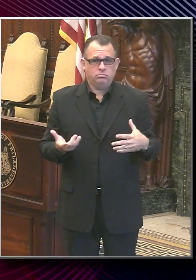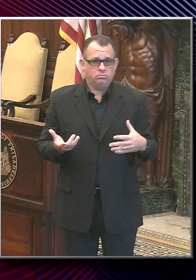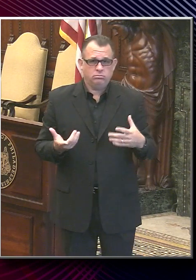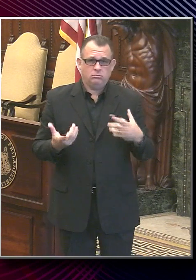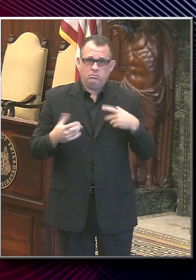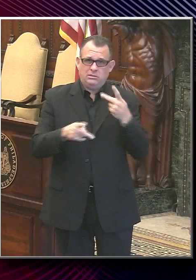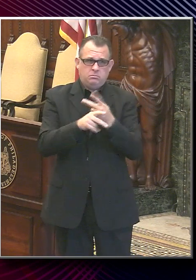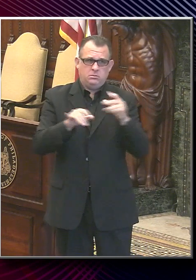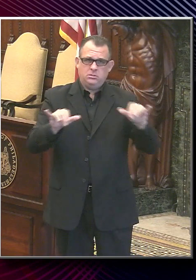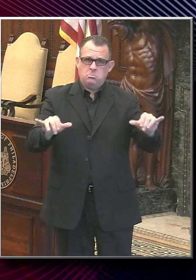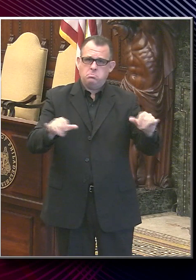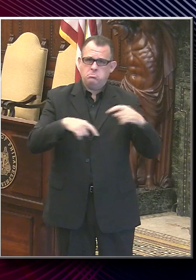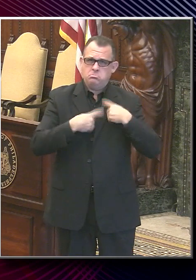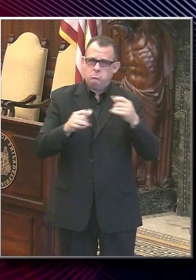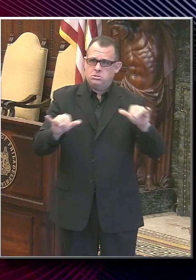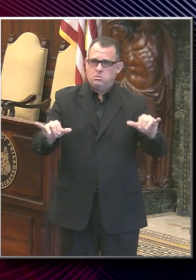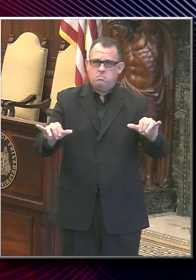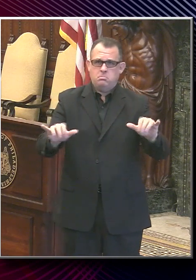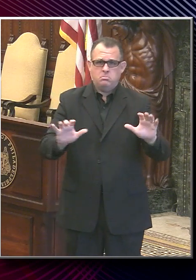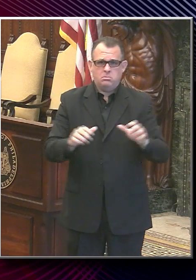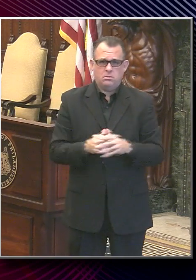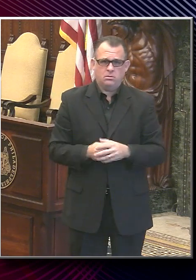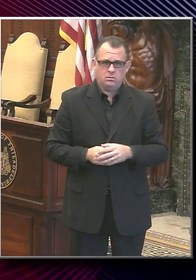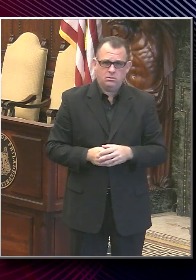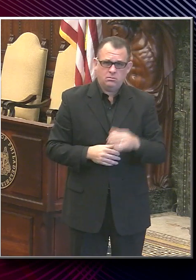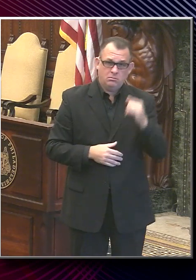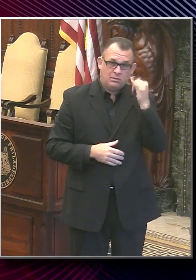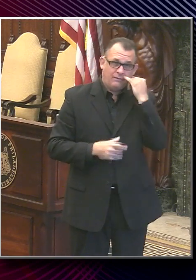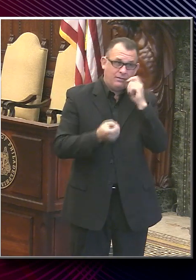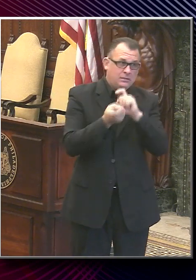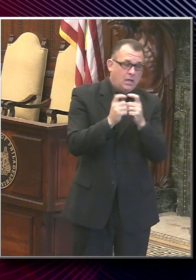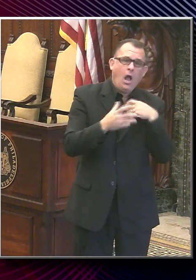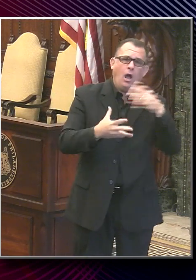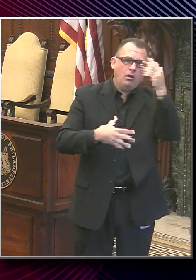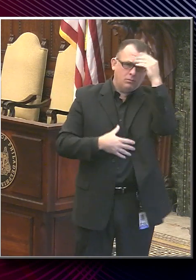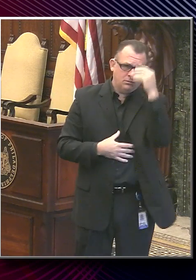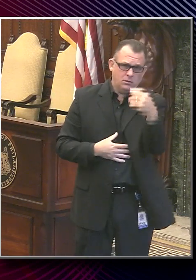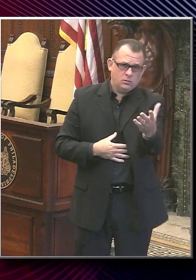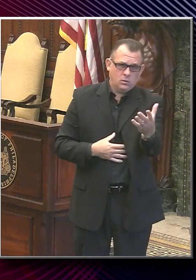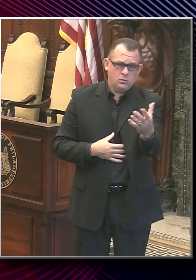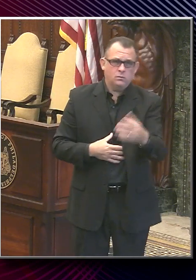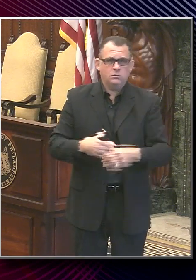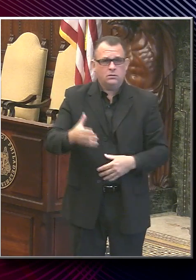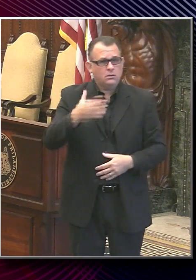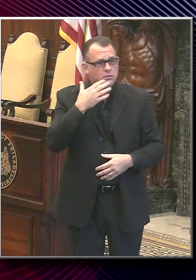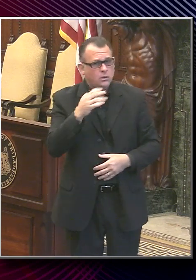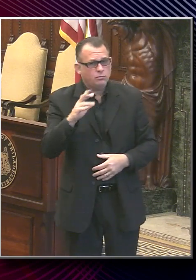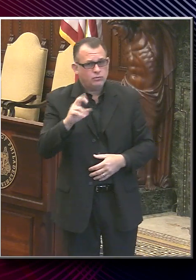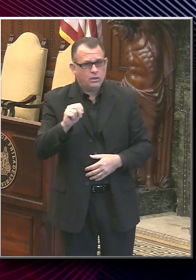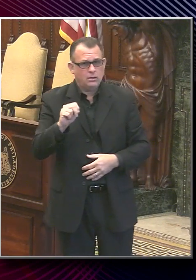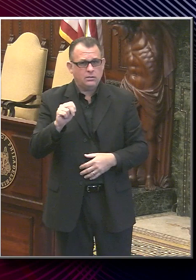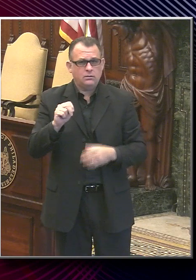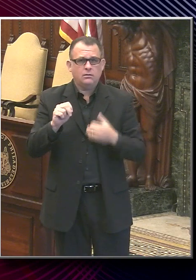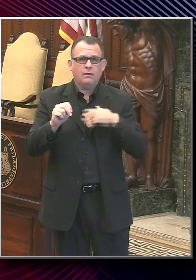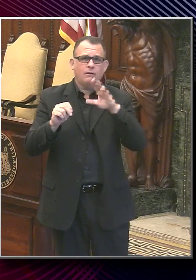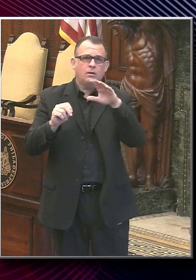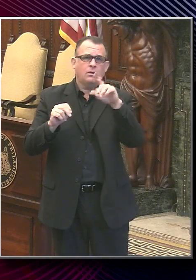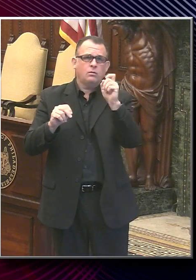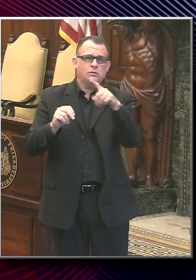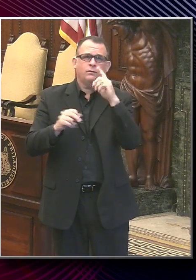but certainly as those develop, we'll get back to you. Thank you. I appreciate that, Brian. Yep. This question is for Dr. Farley. Dr.